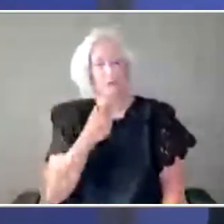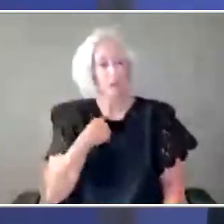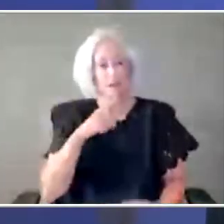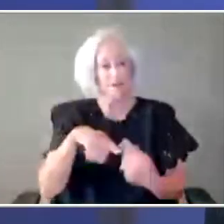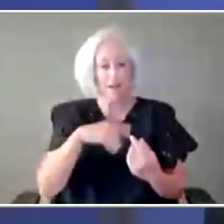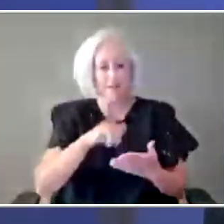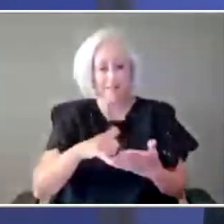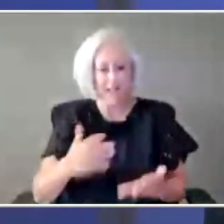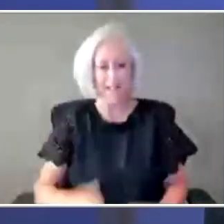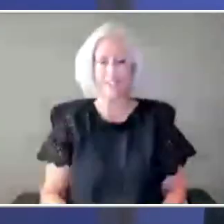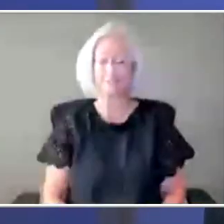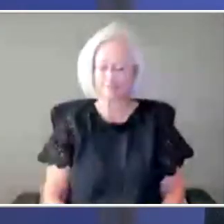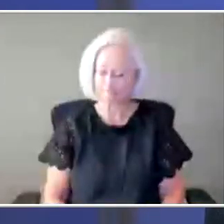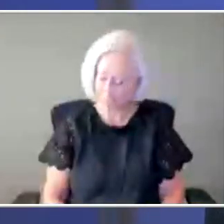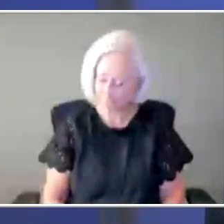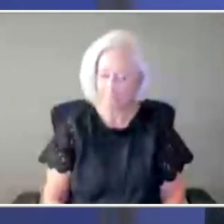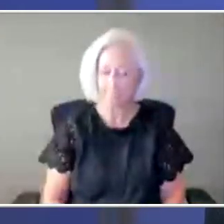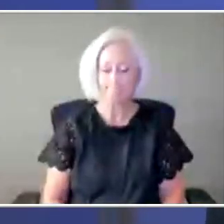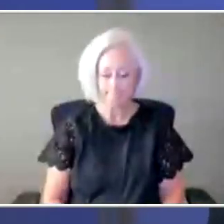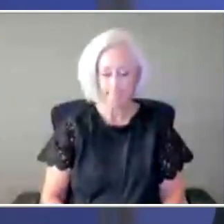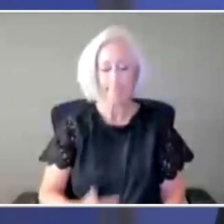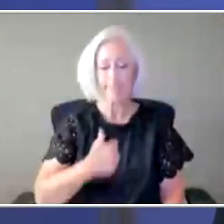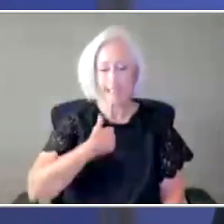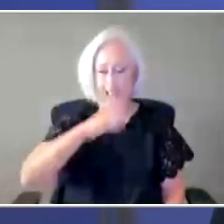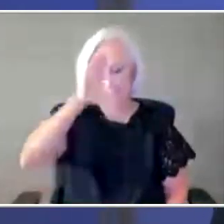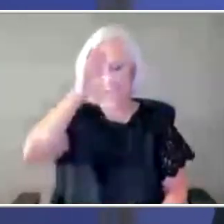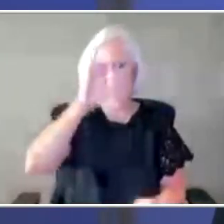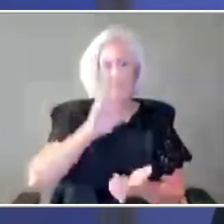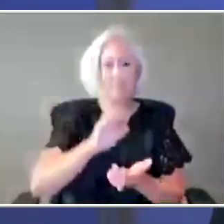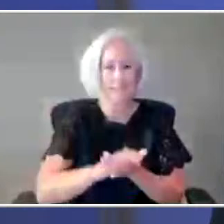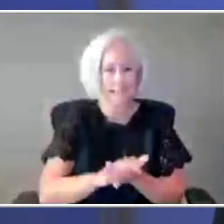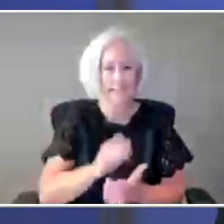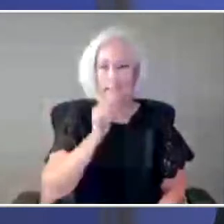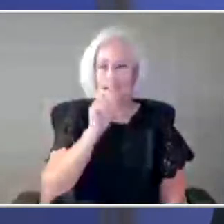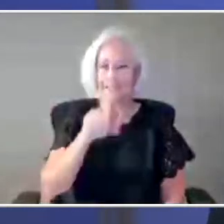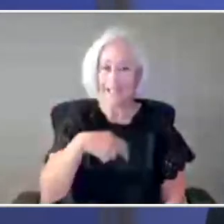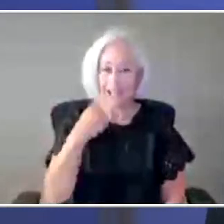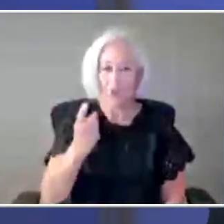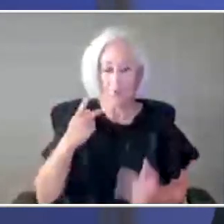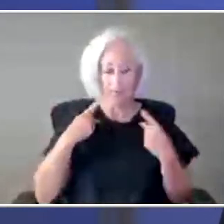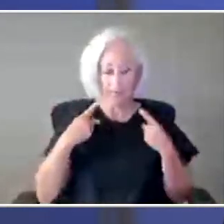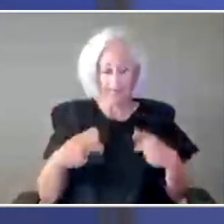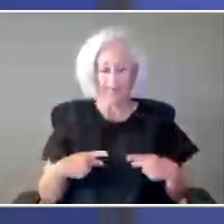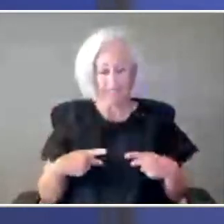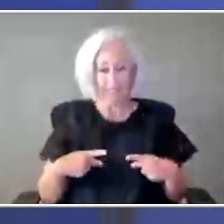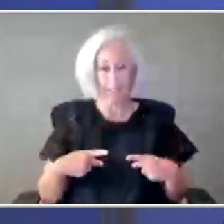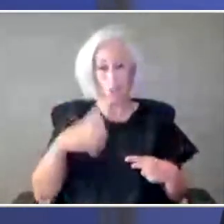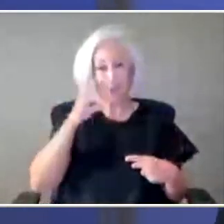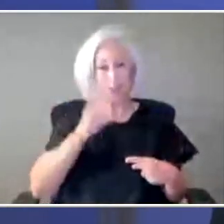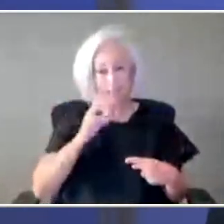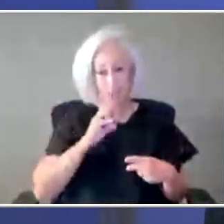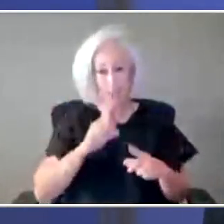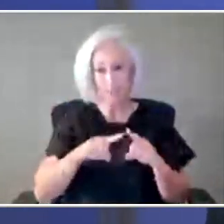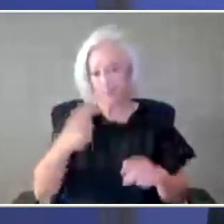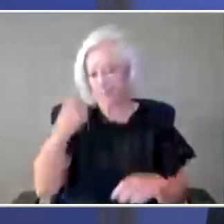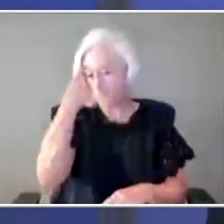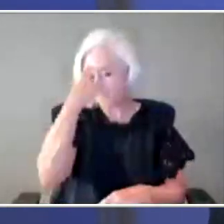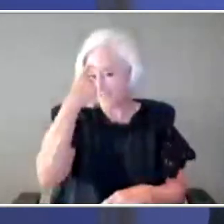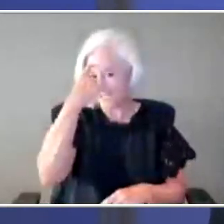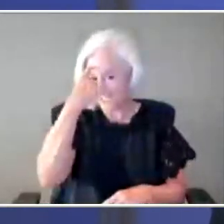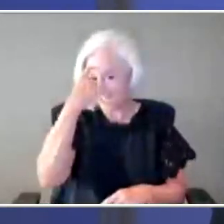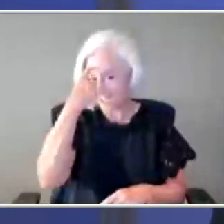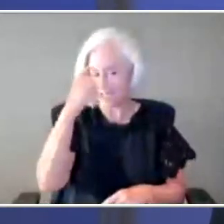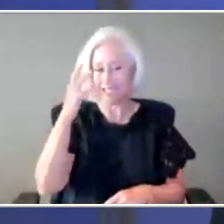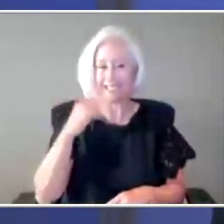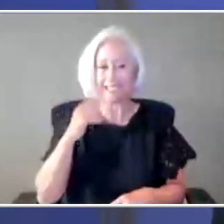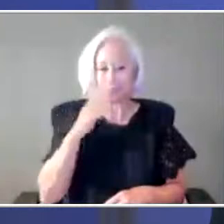big believer in, listen, not only is it a physical journey, but it is also a mental journey, and you need to feed that as